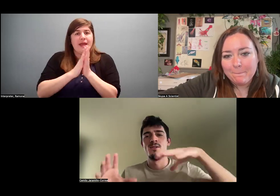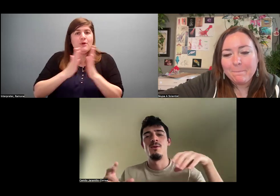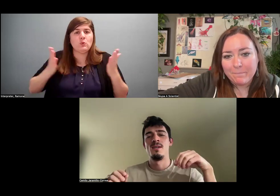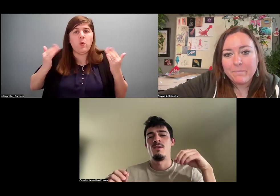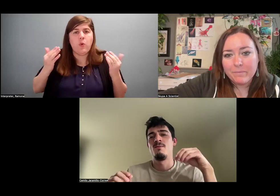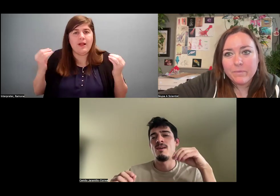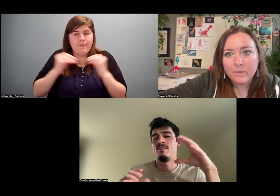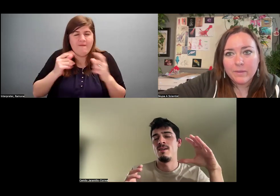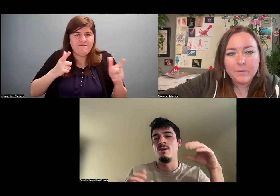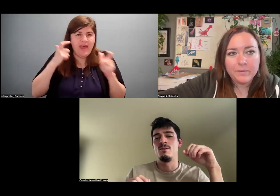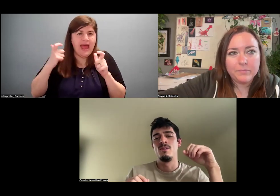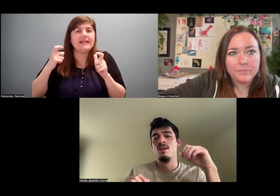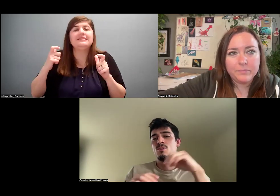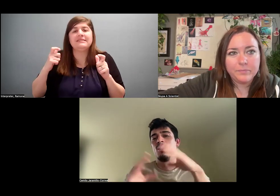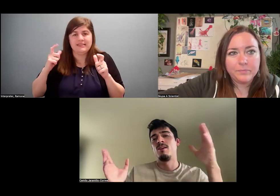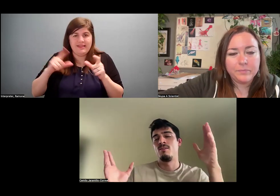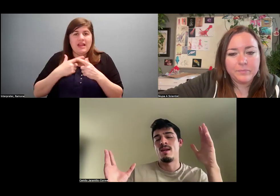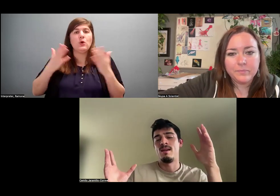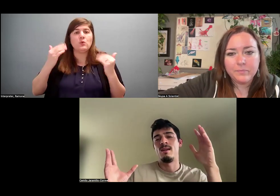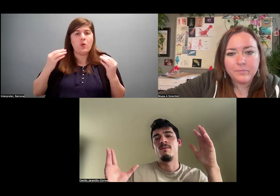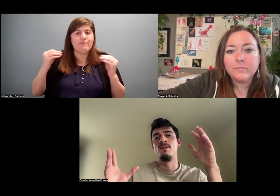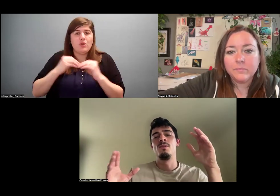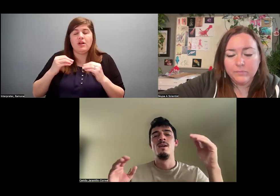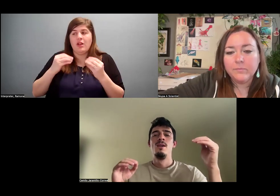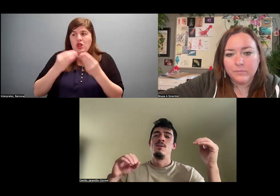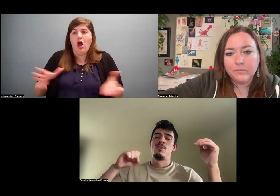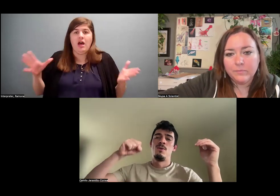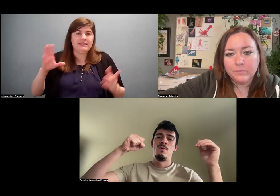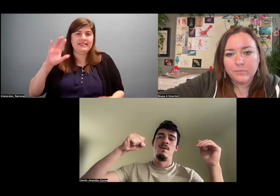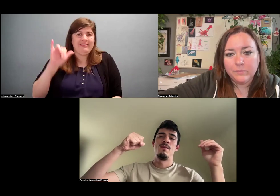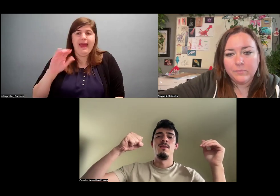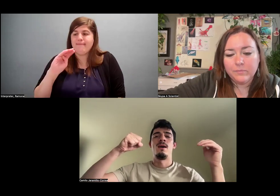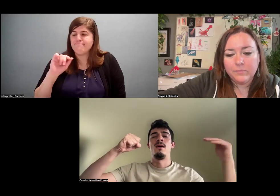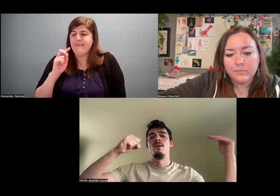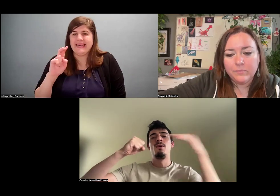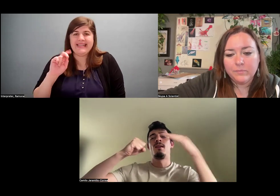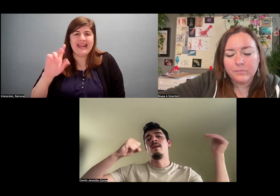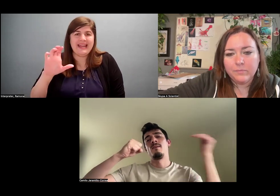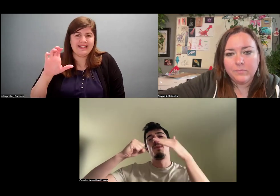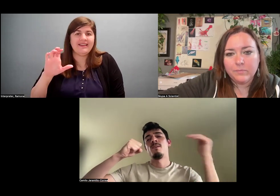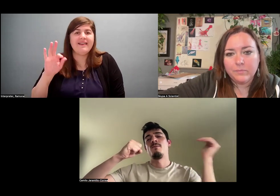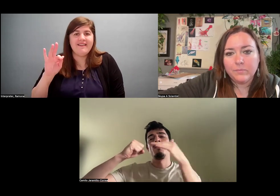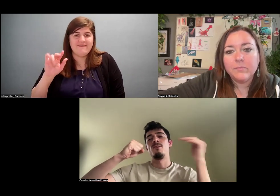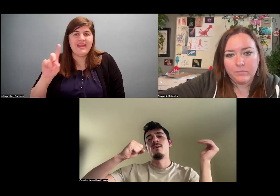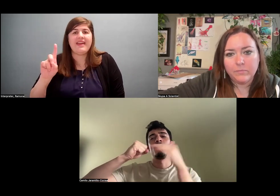magnetism slowed down faster than Earth's, so it lost its magnetic field. So you get like the plasma from the sun